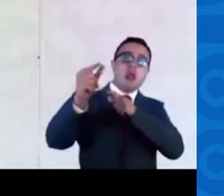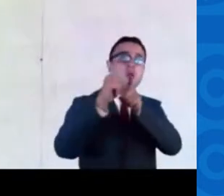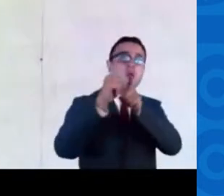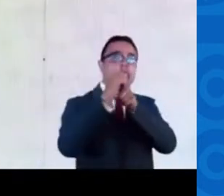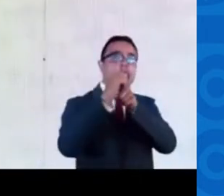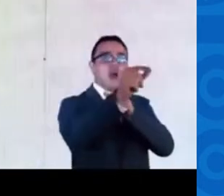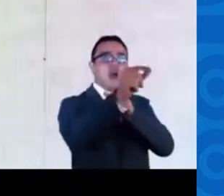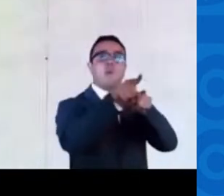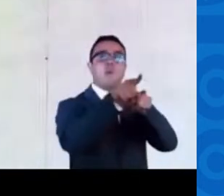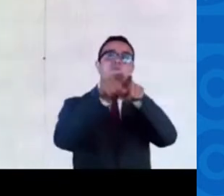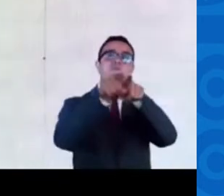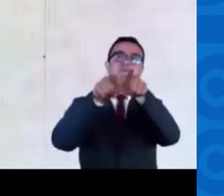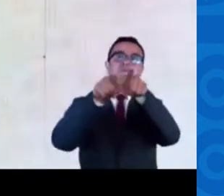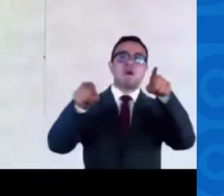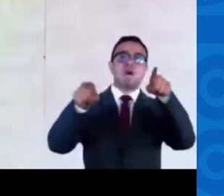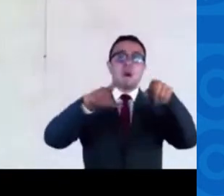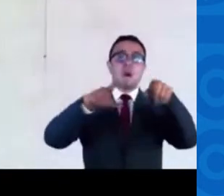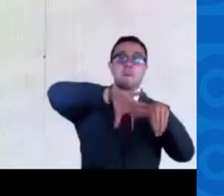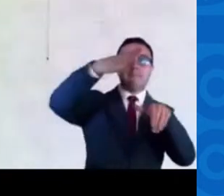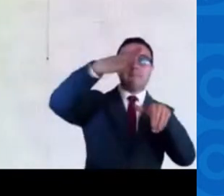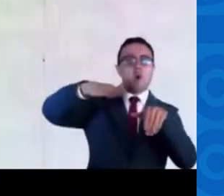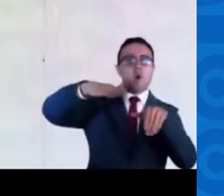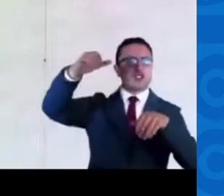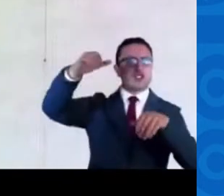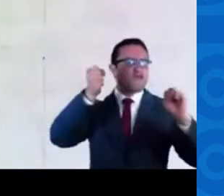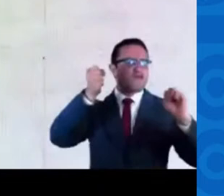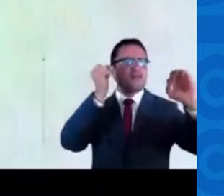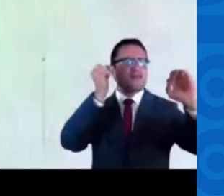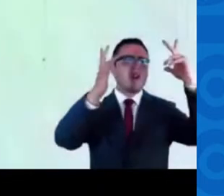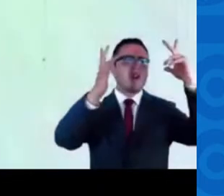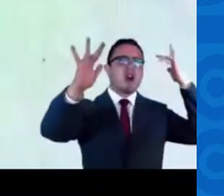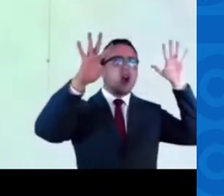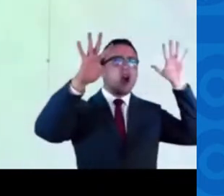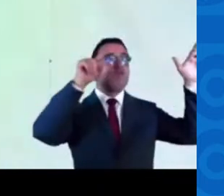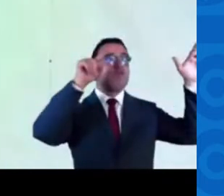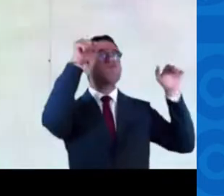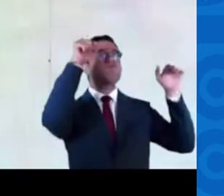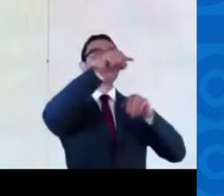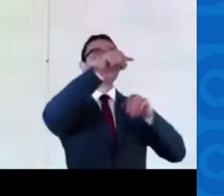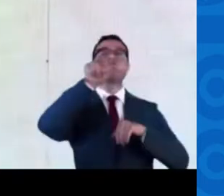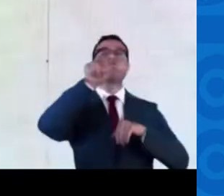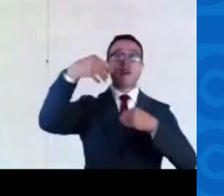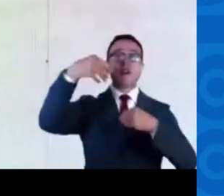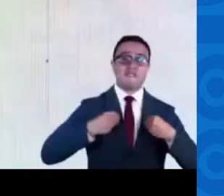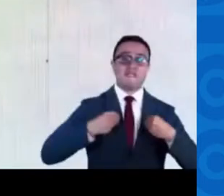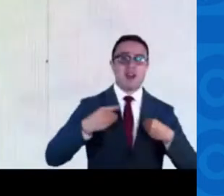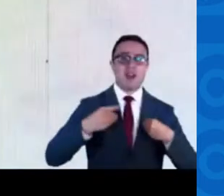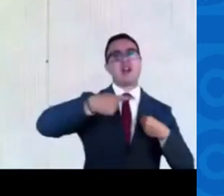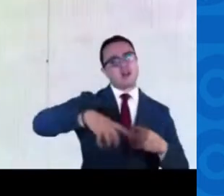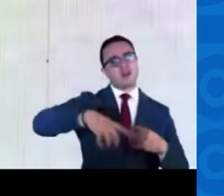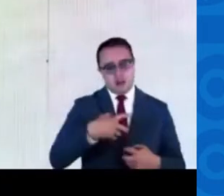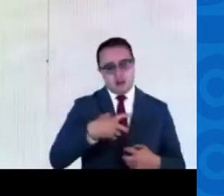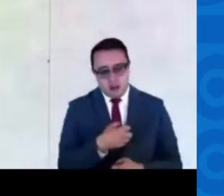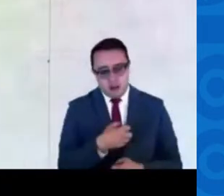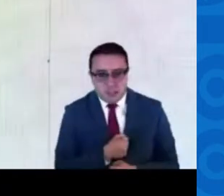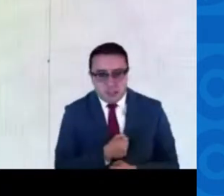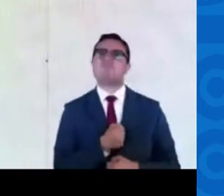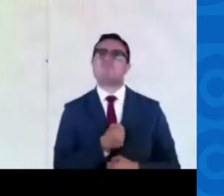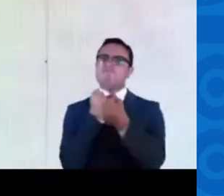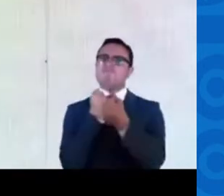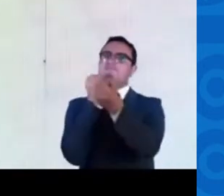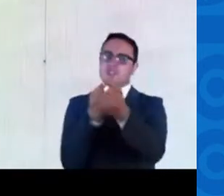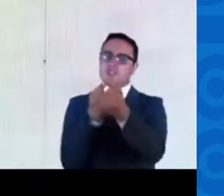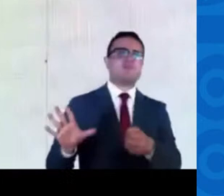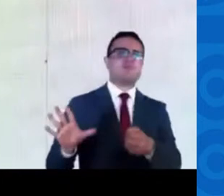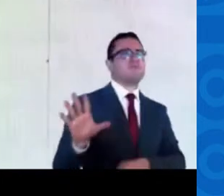launched on Thursday, and the Innovation for Nutrition Initiative. So I would like to congratulate all of the governments that have